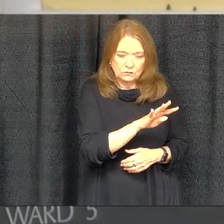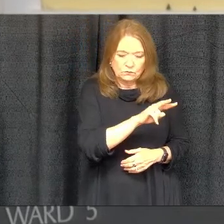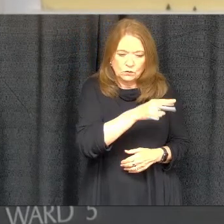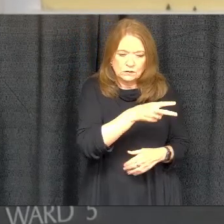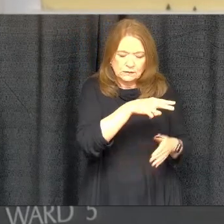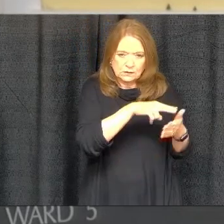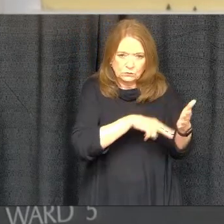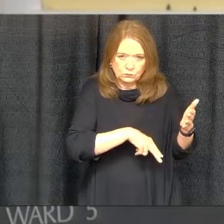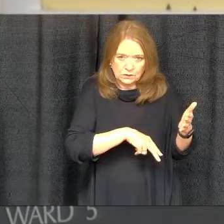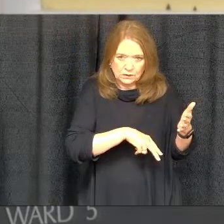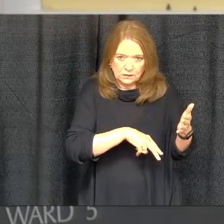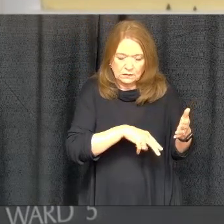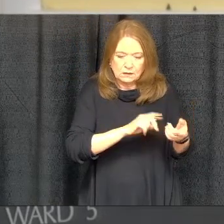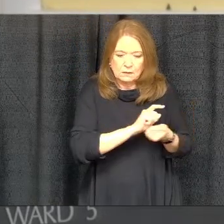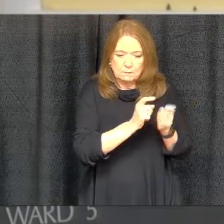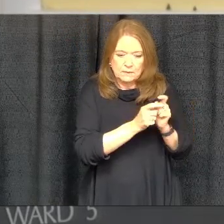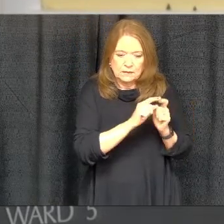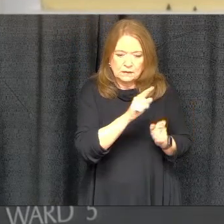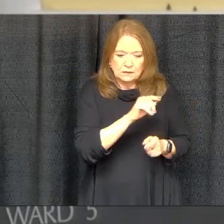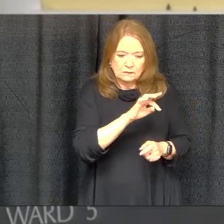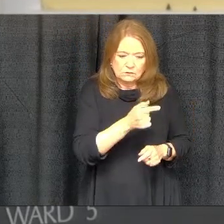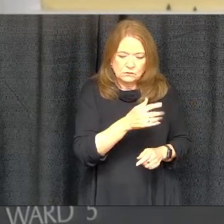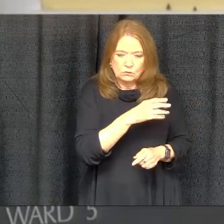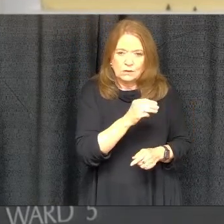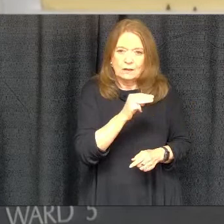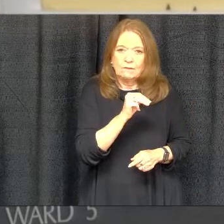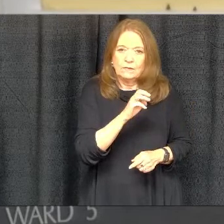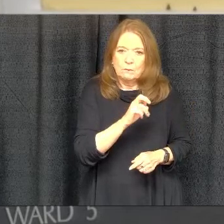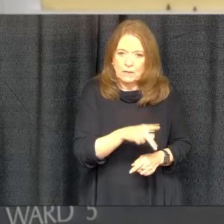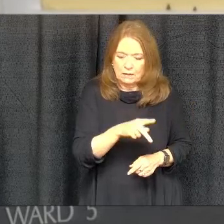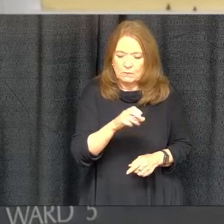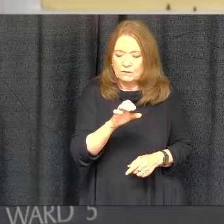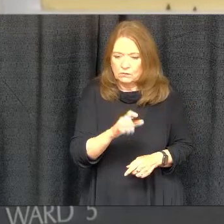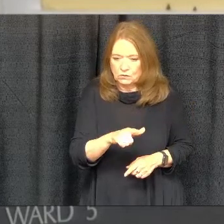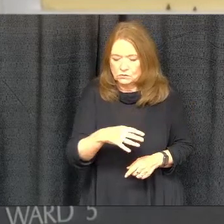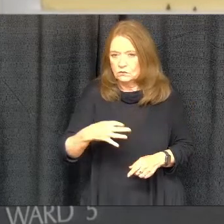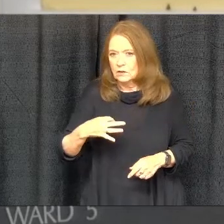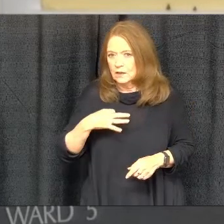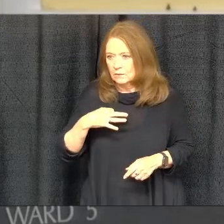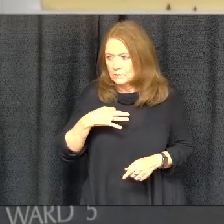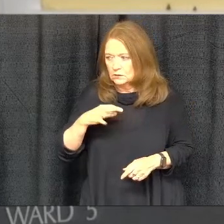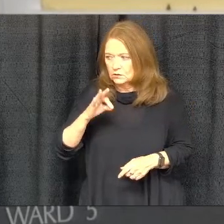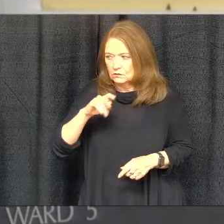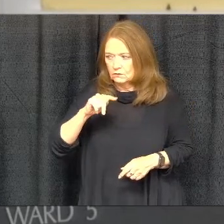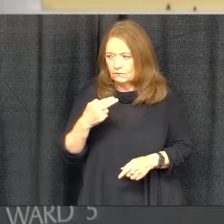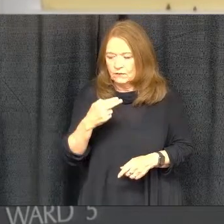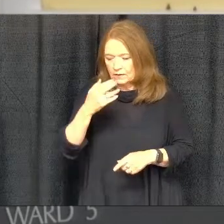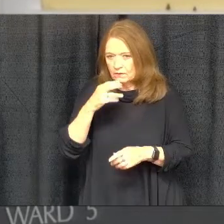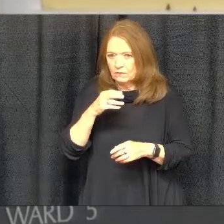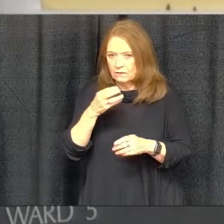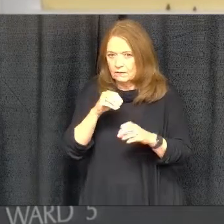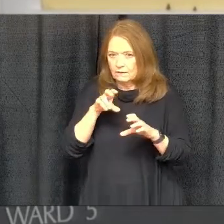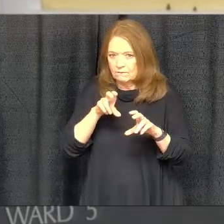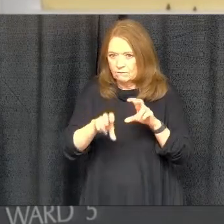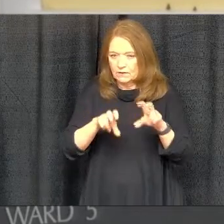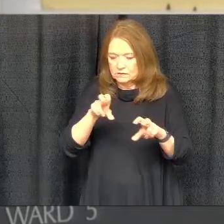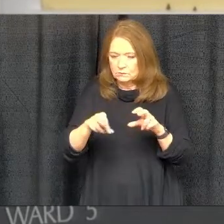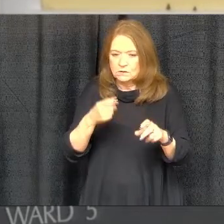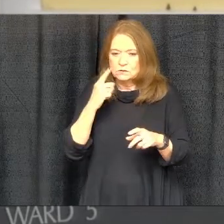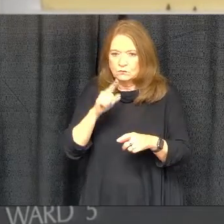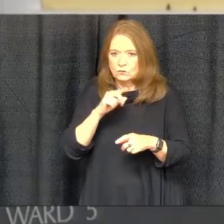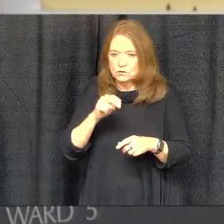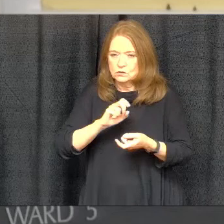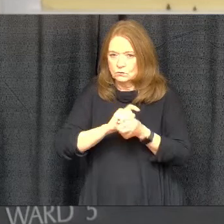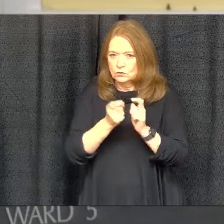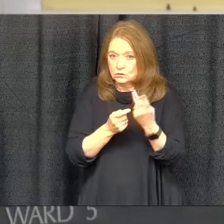reading, amending the zoning ordinance and map of the city of Clarksville, application of Faith Investments for zone change on two